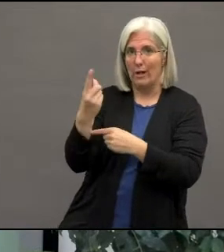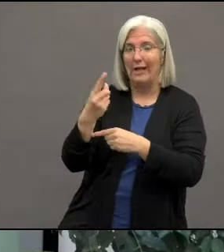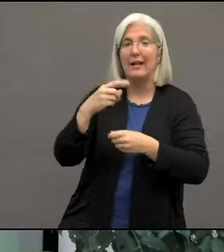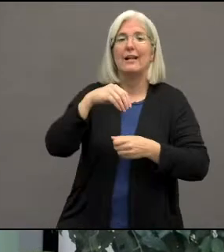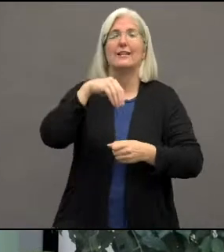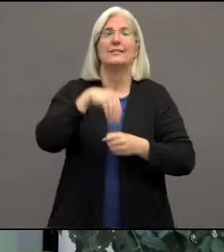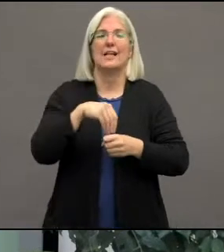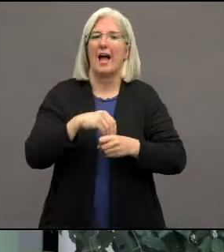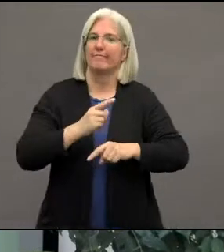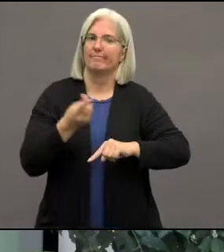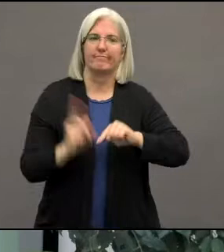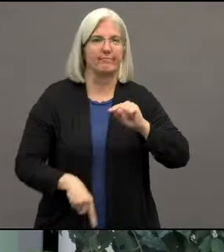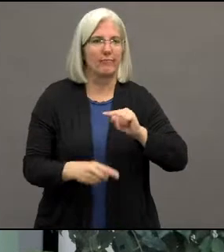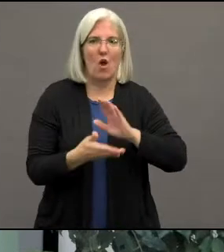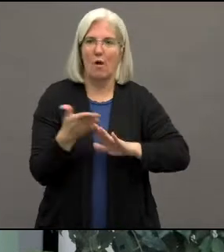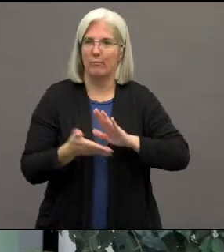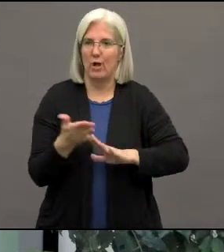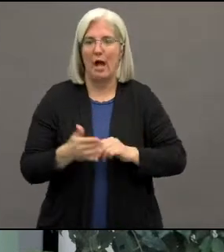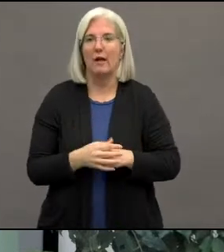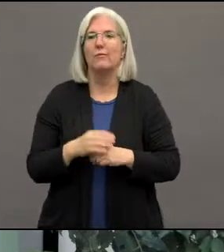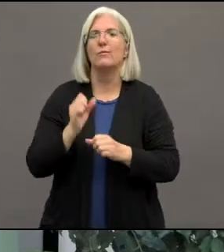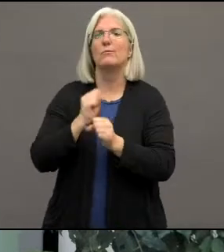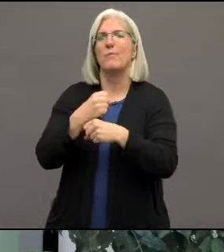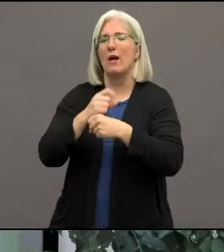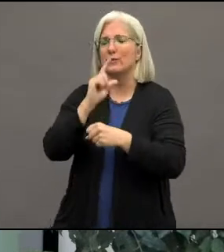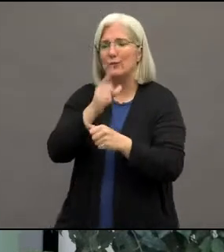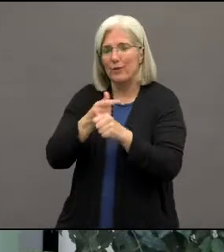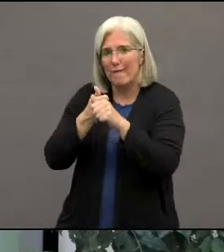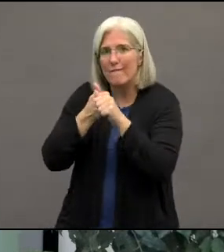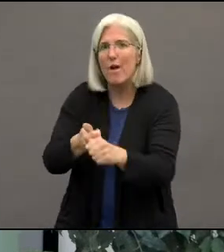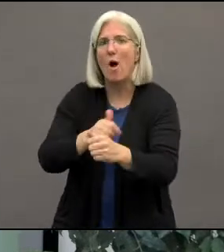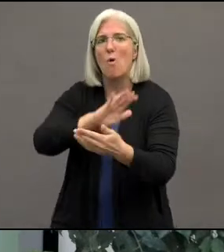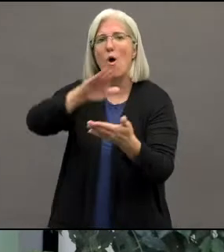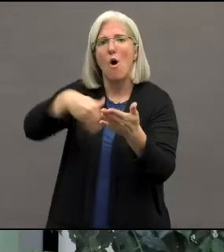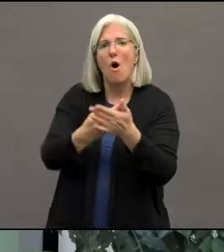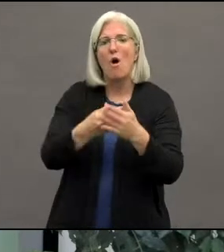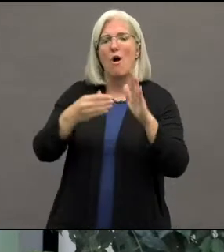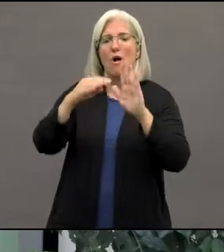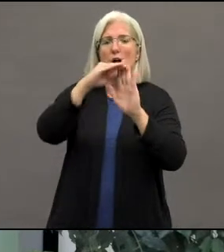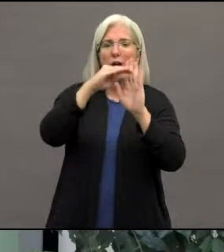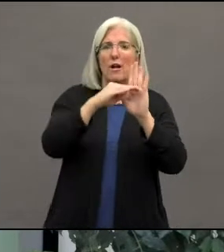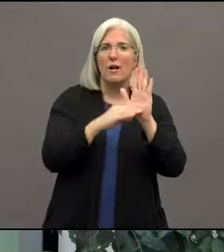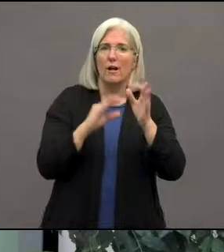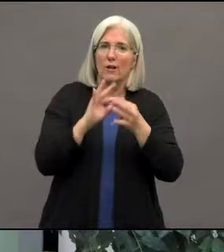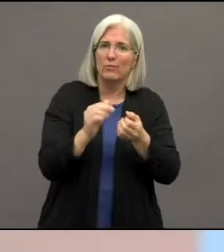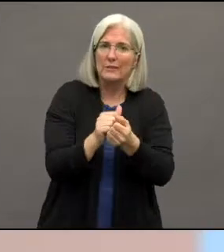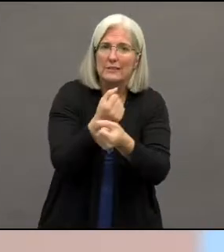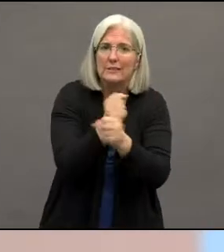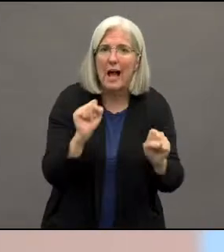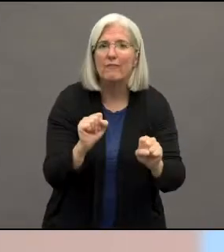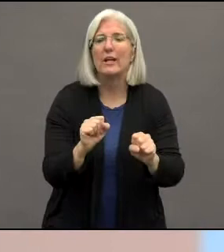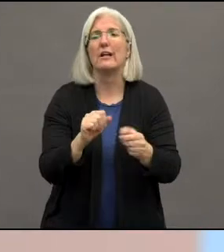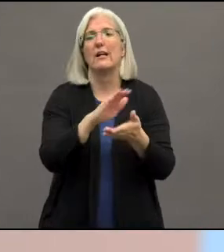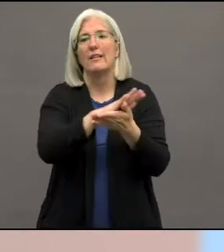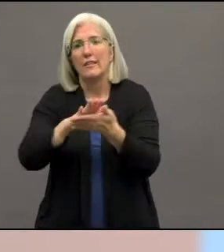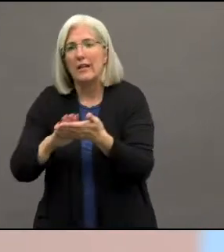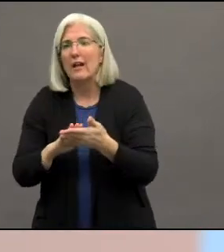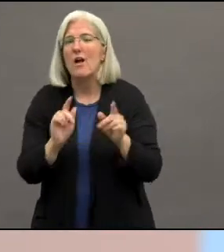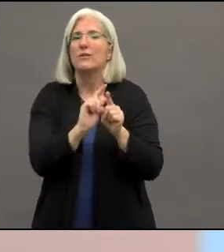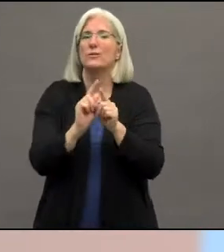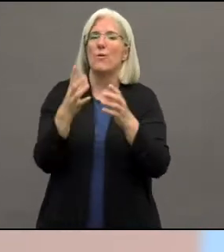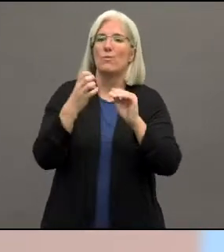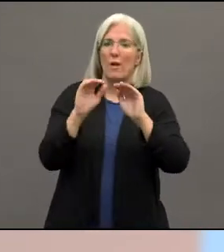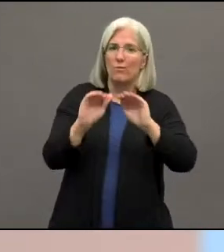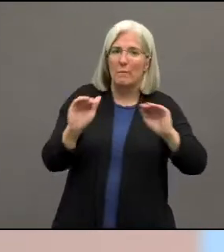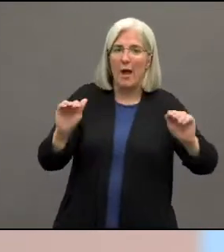to making sure that they're continuing to follow all the protocols, as well as reminding people that indoors is not